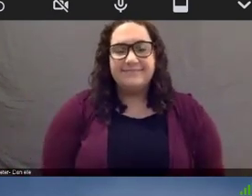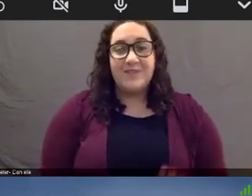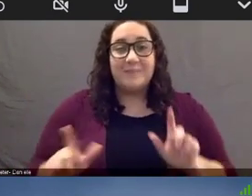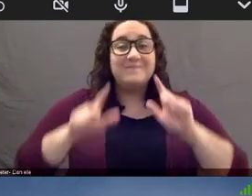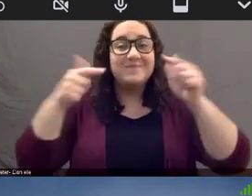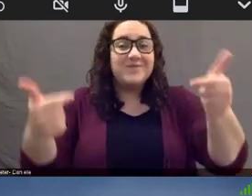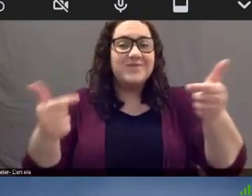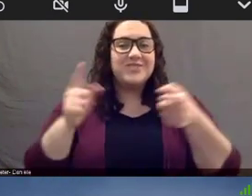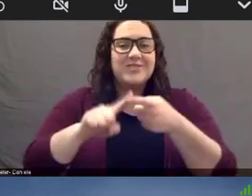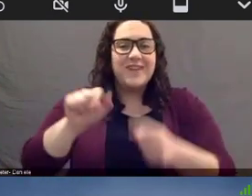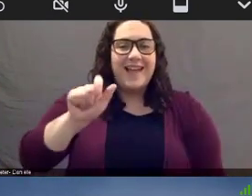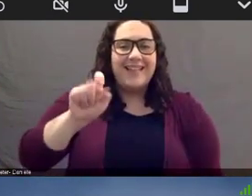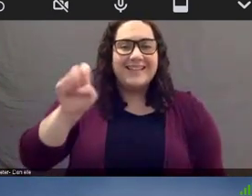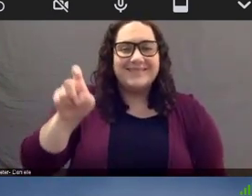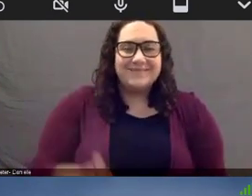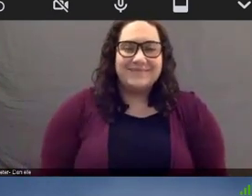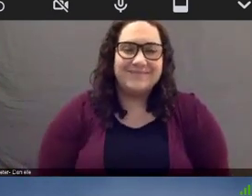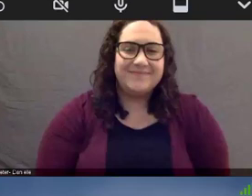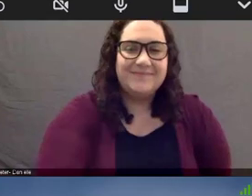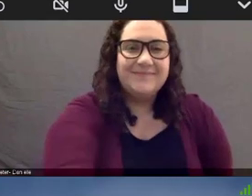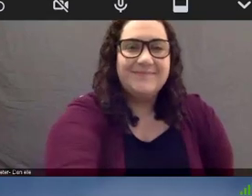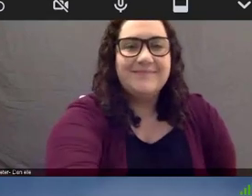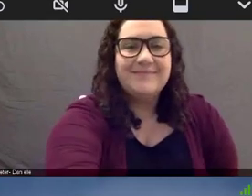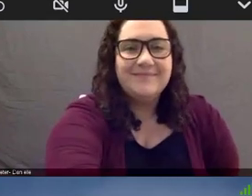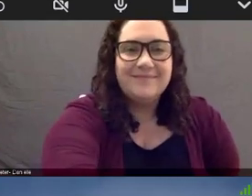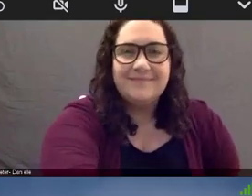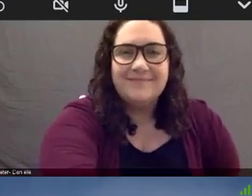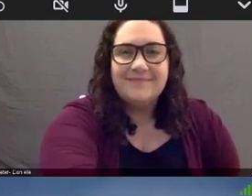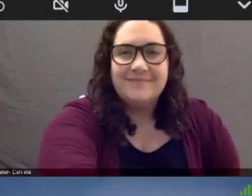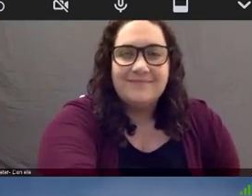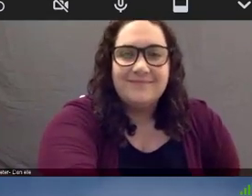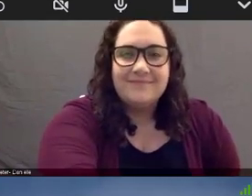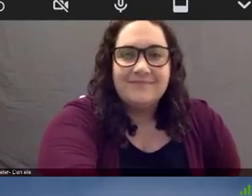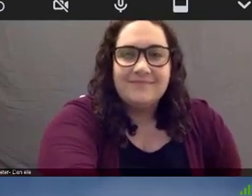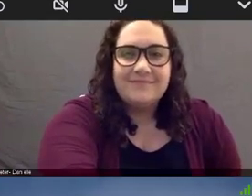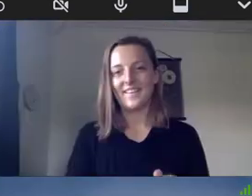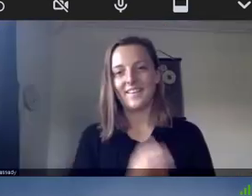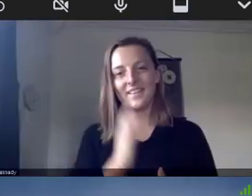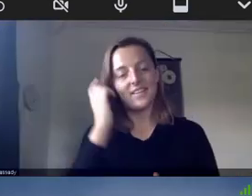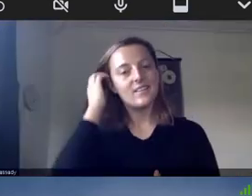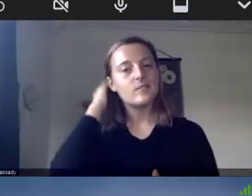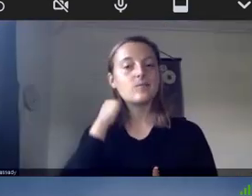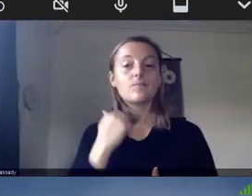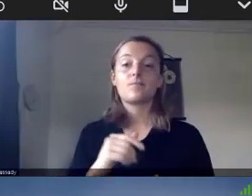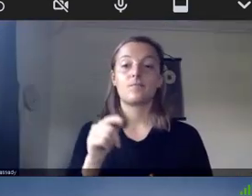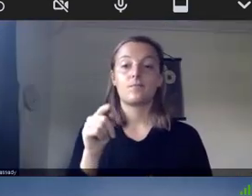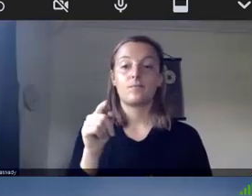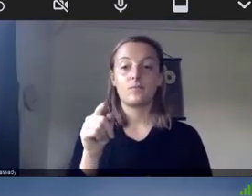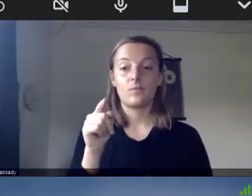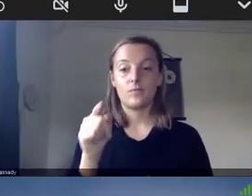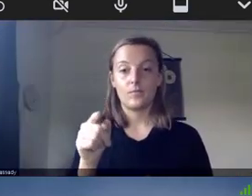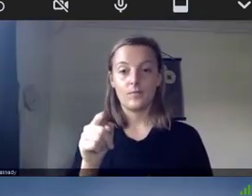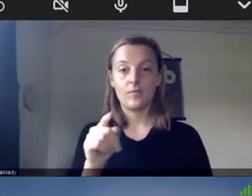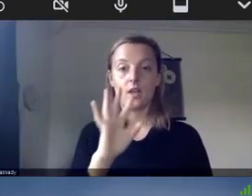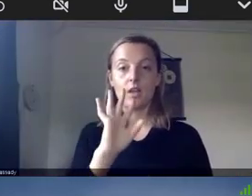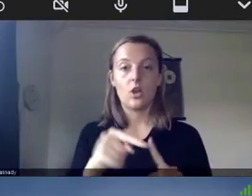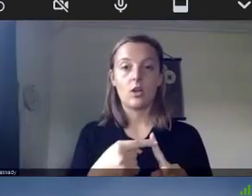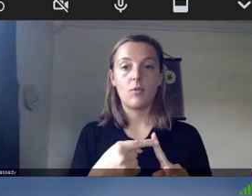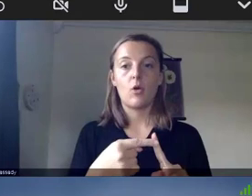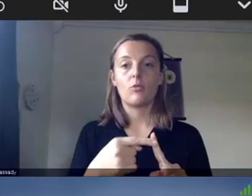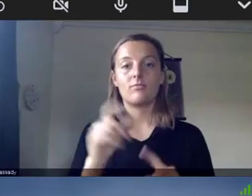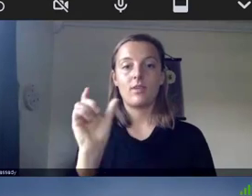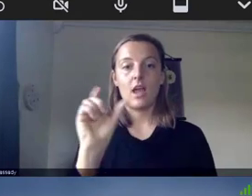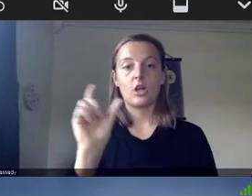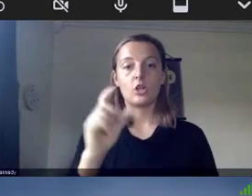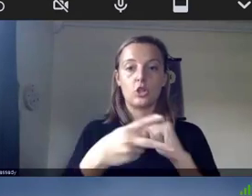And that's what this shows. So if we have a system, or so this is talking about energy storage, my apologies. So that energy storage term we deal with sometimes when we